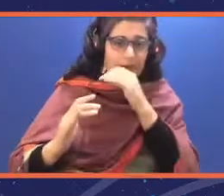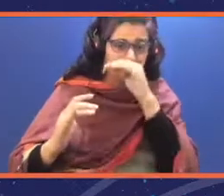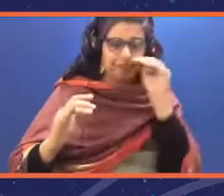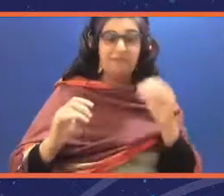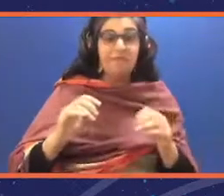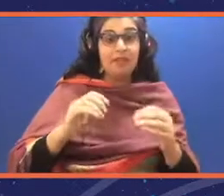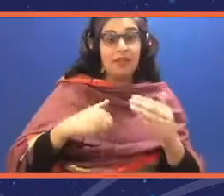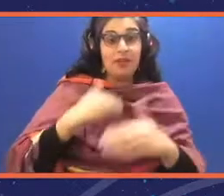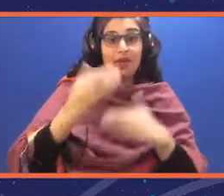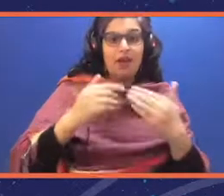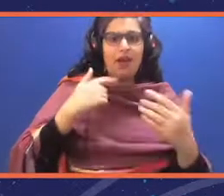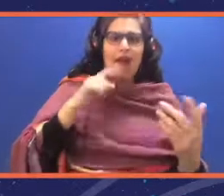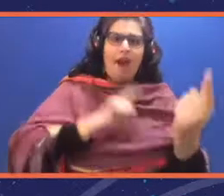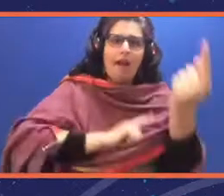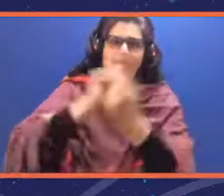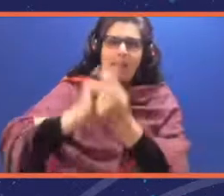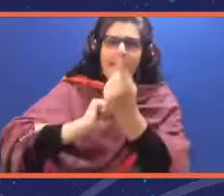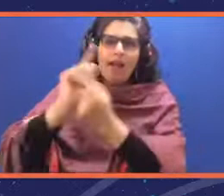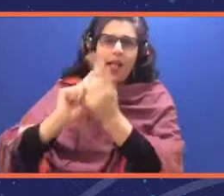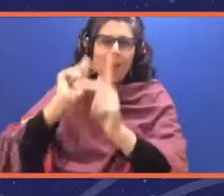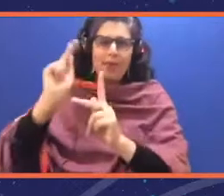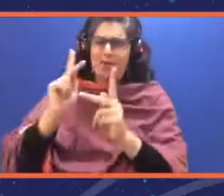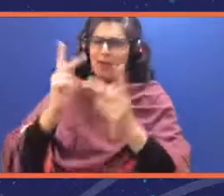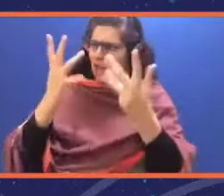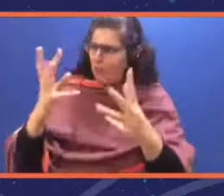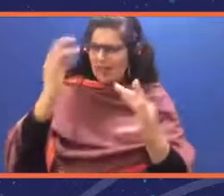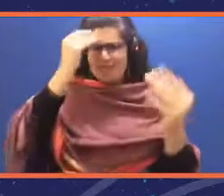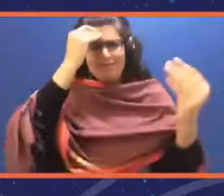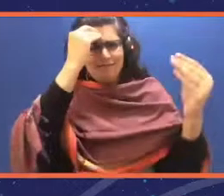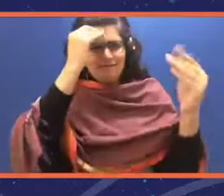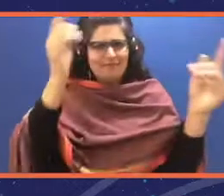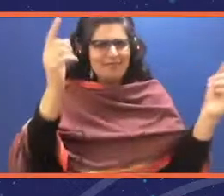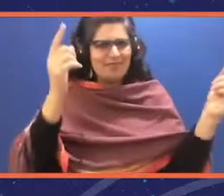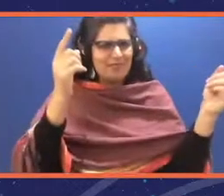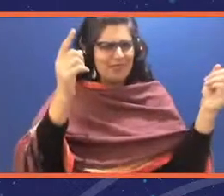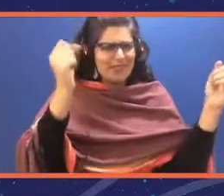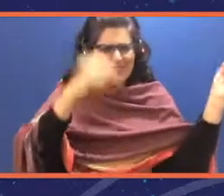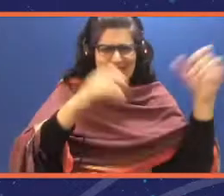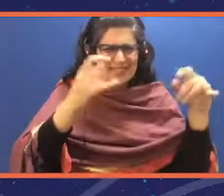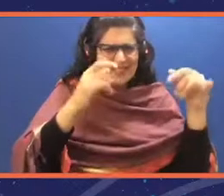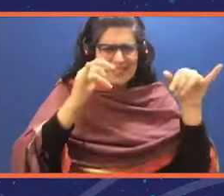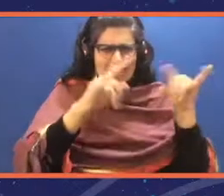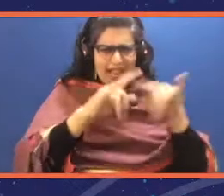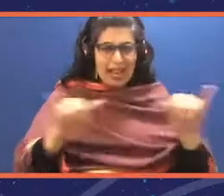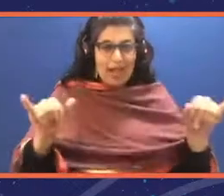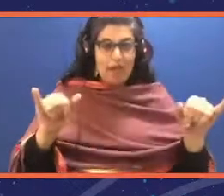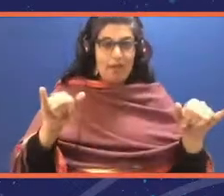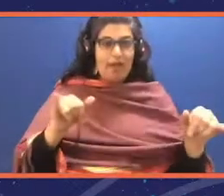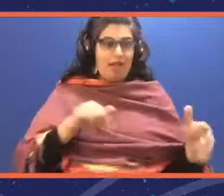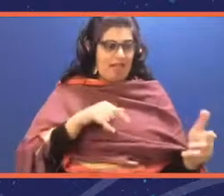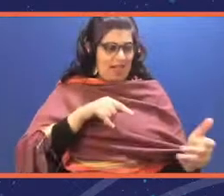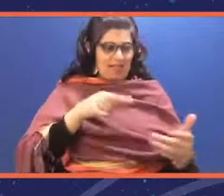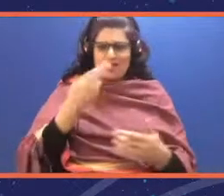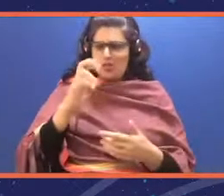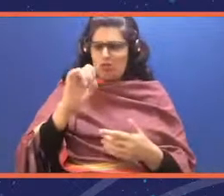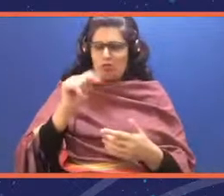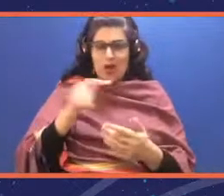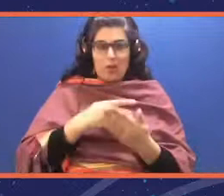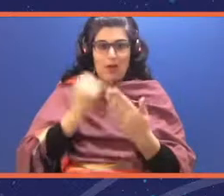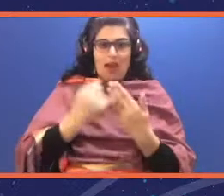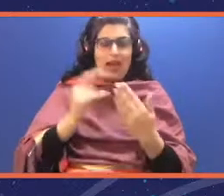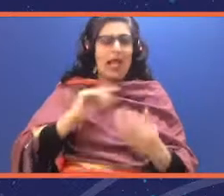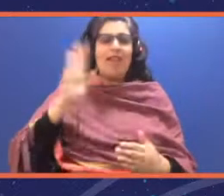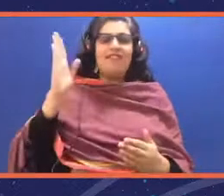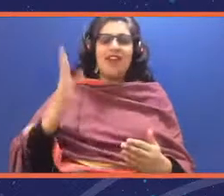of people who are already thinking this way. And I came across this grant project, and I've never been an artist